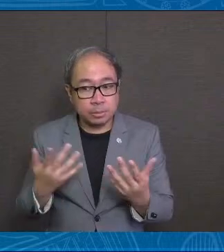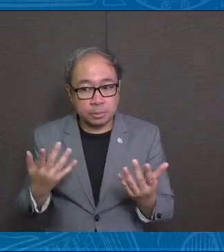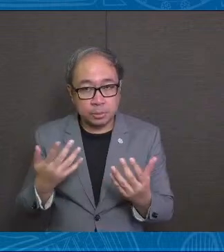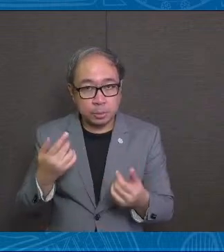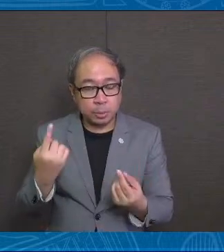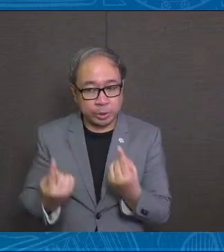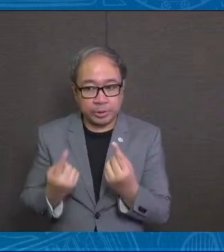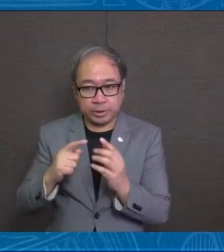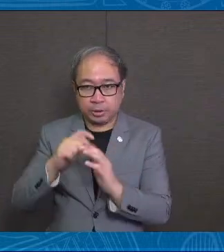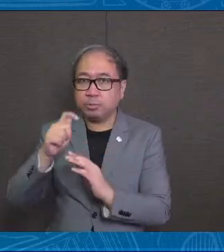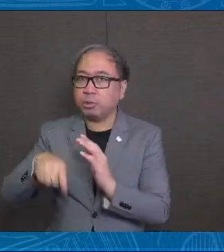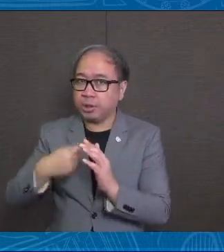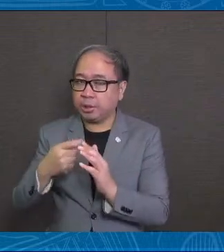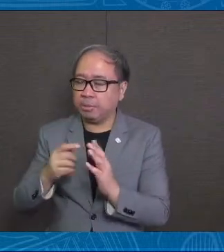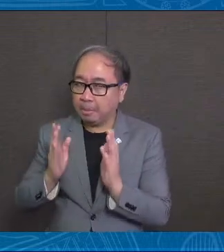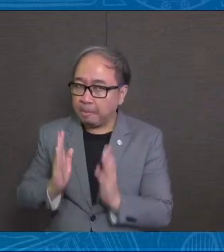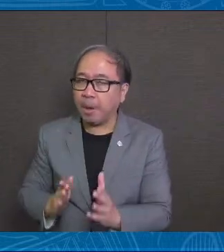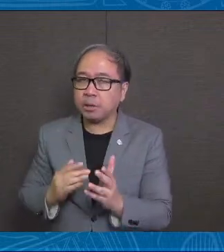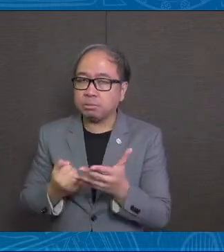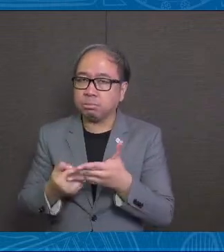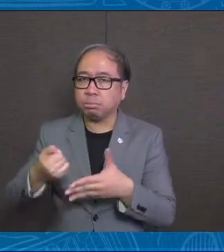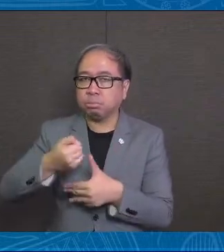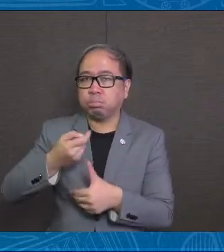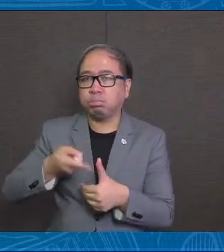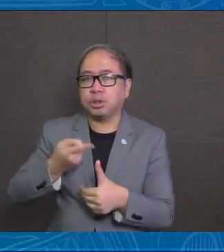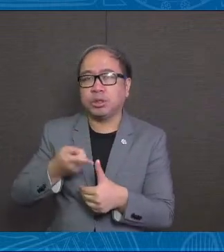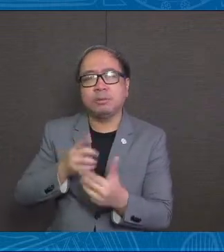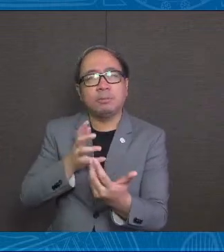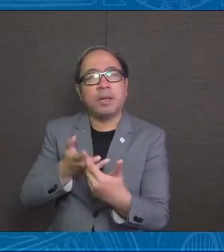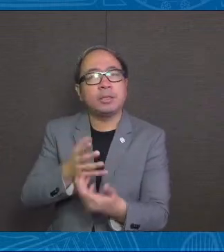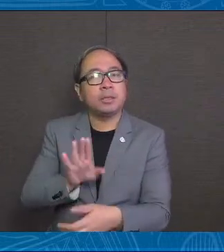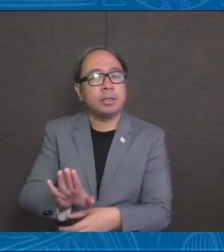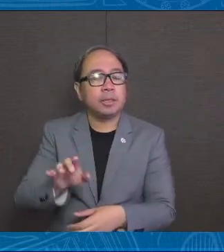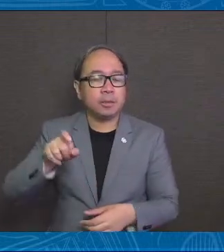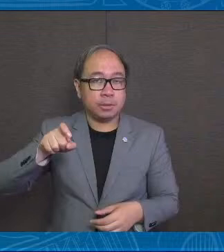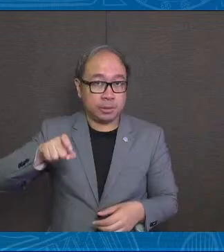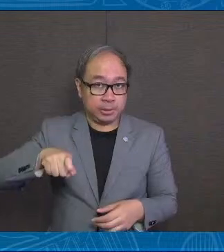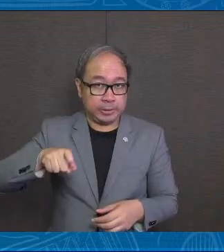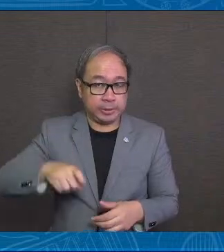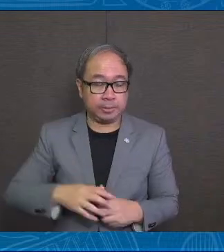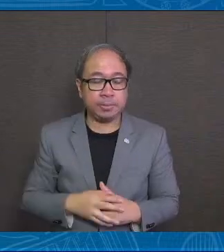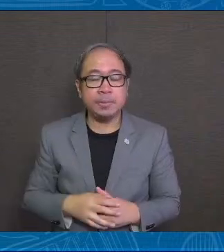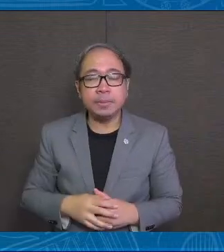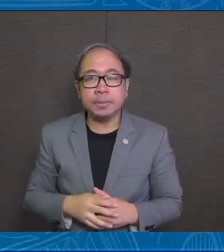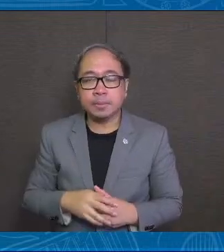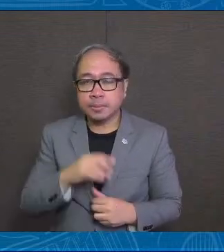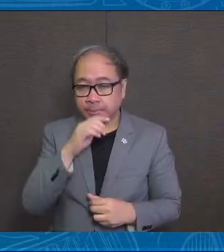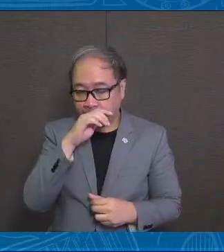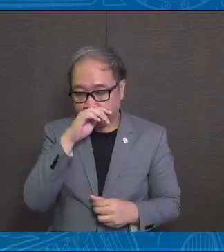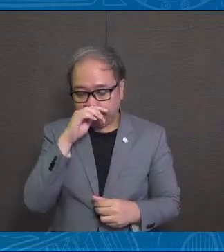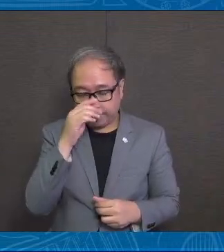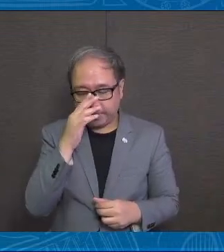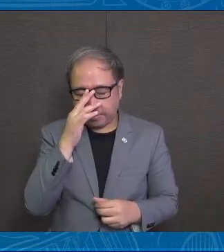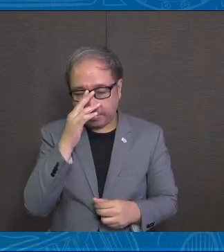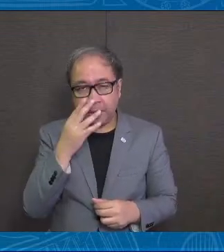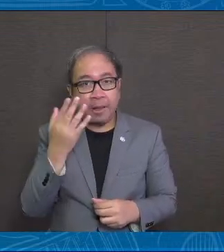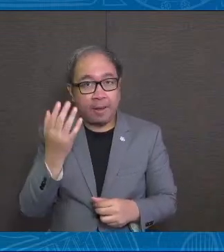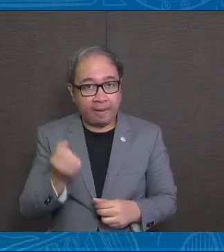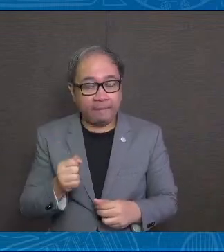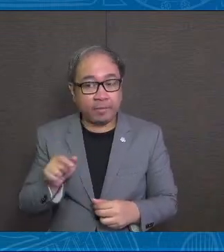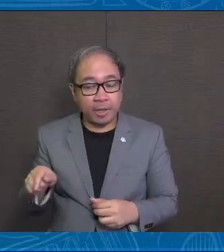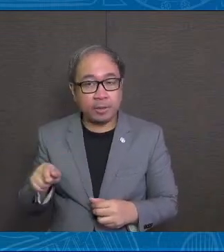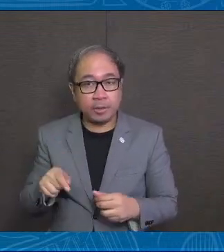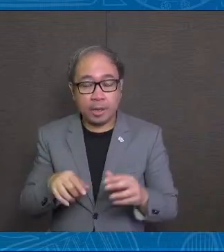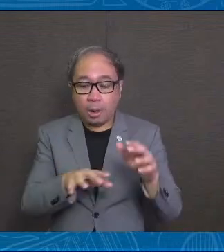projects really that they need. And I'm sure that there are audit teams in the